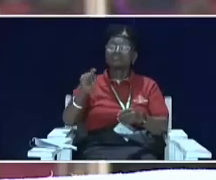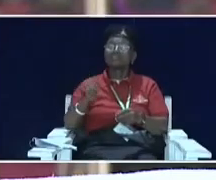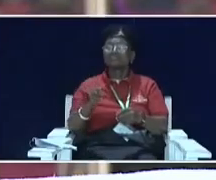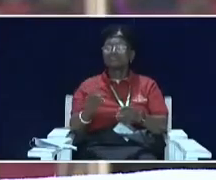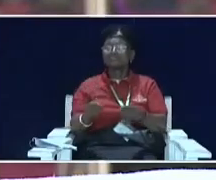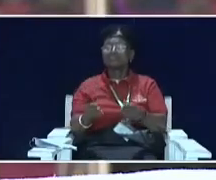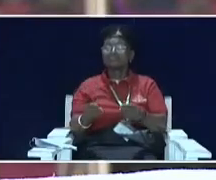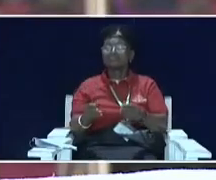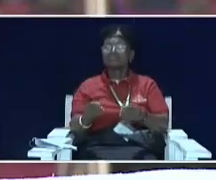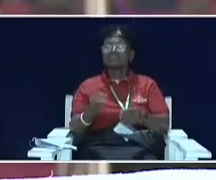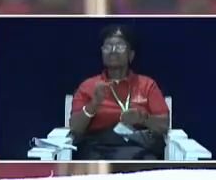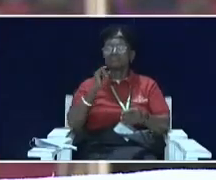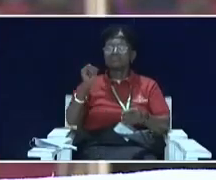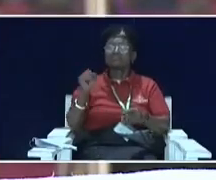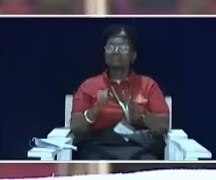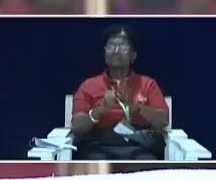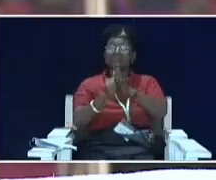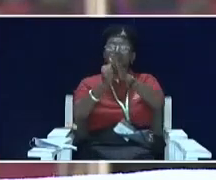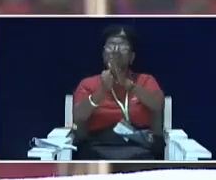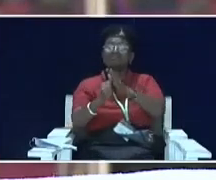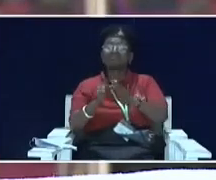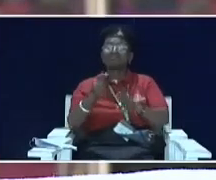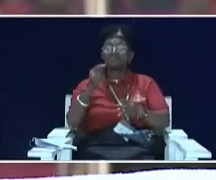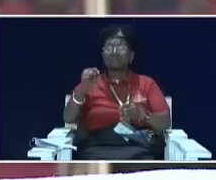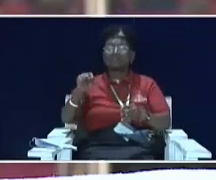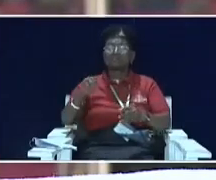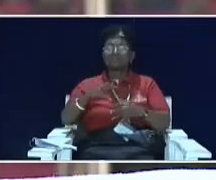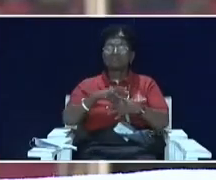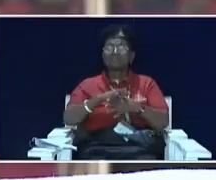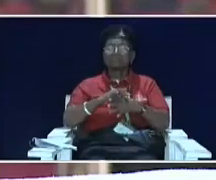is signifying the flesh.